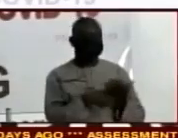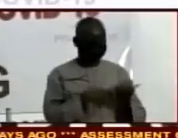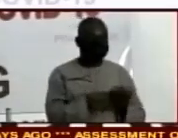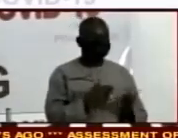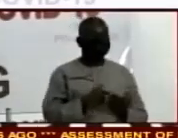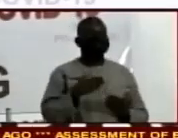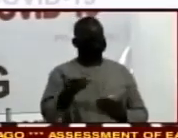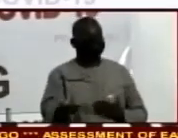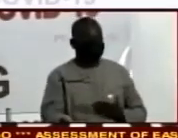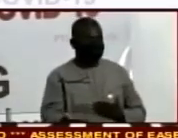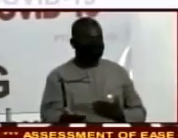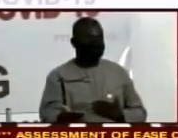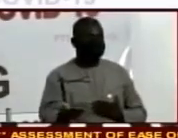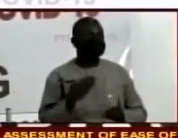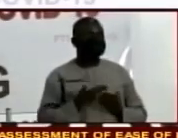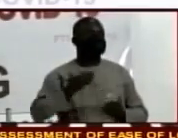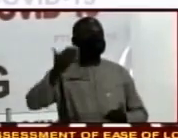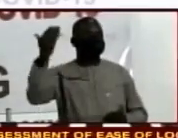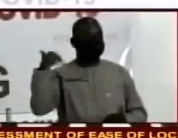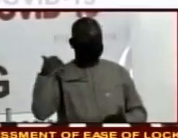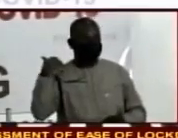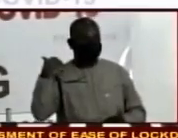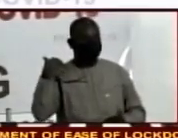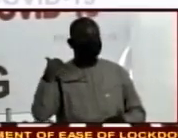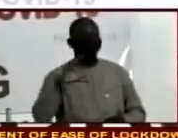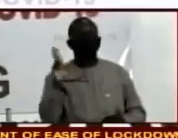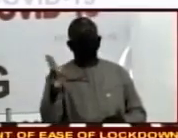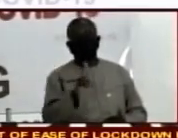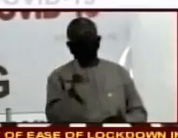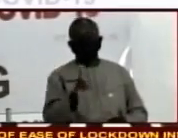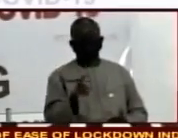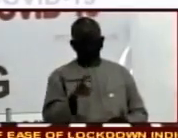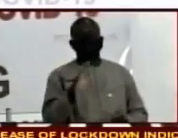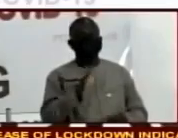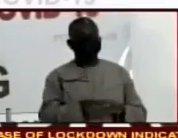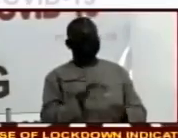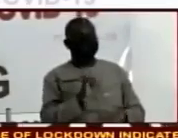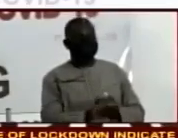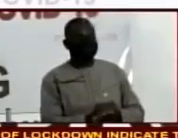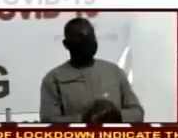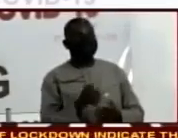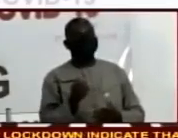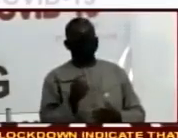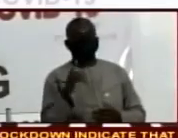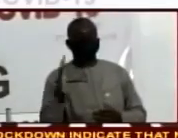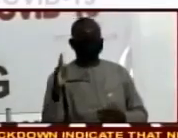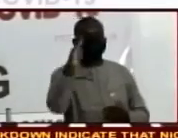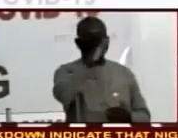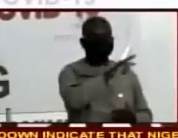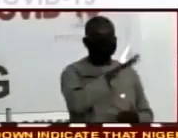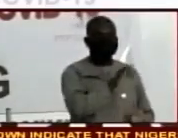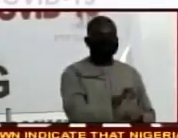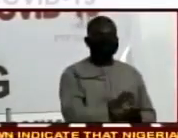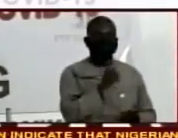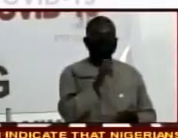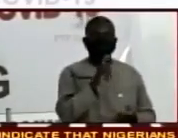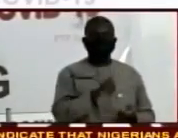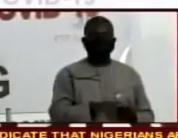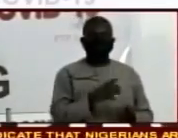for a commercial flight could be used on that charter, on the charter flight